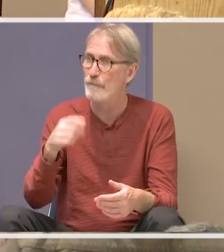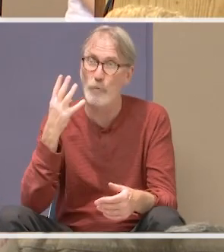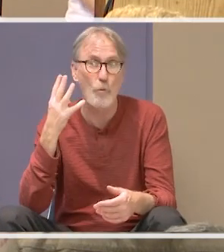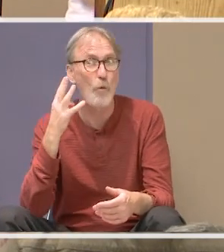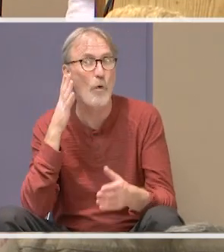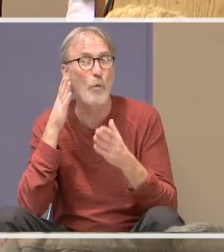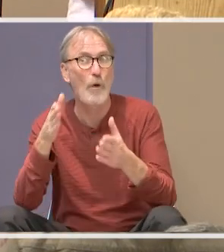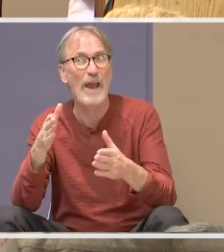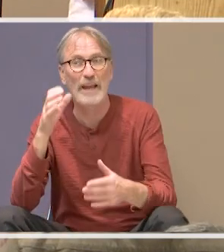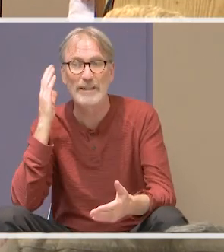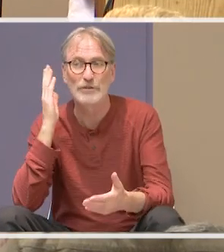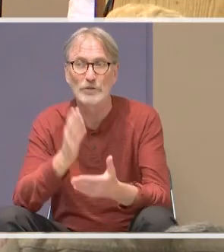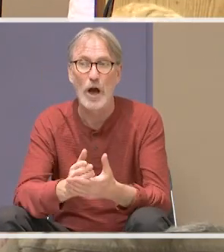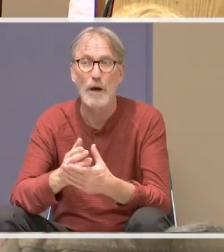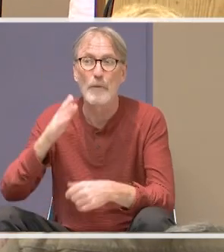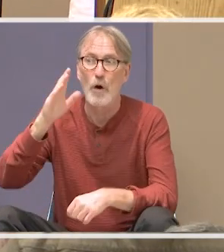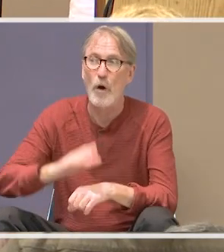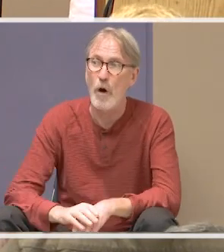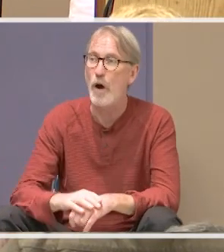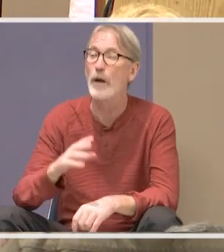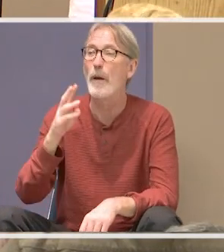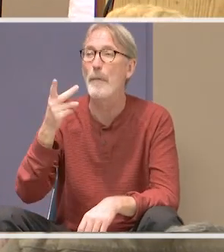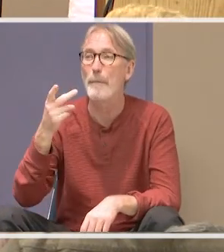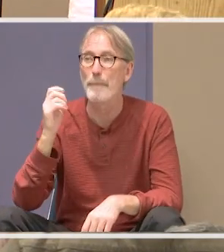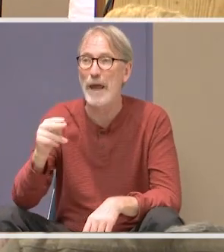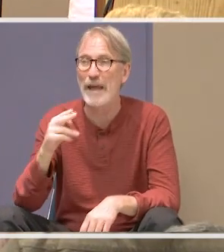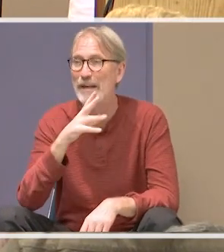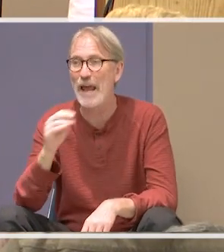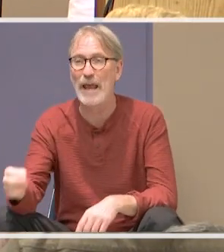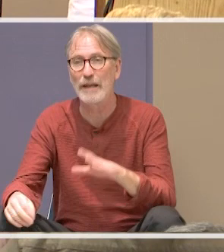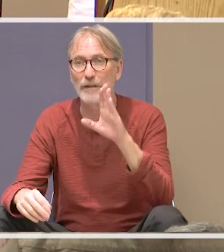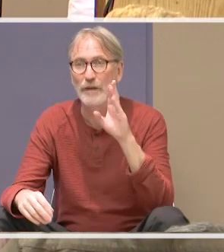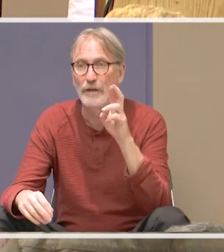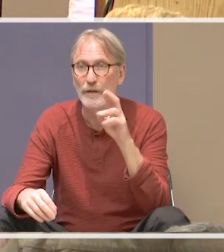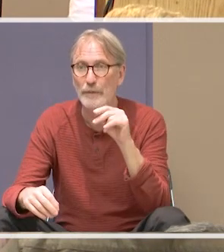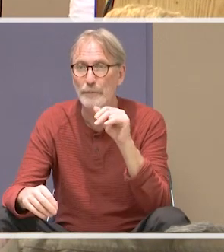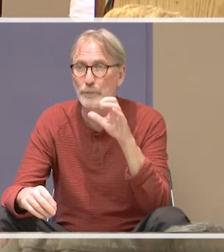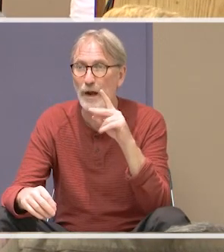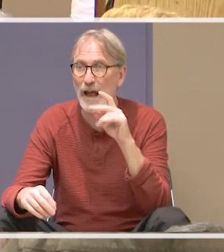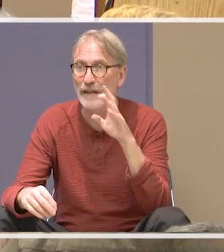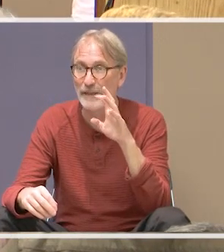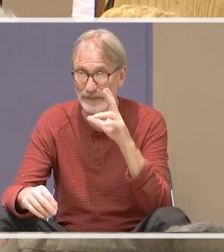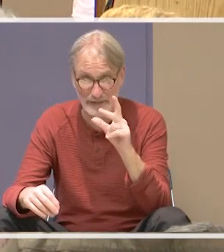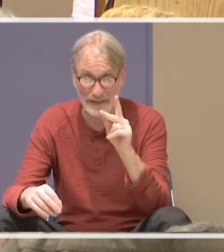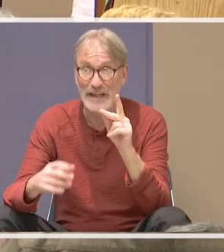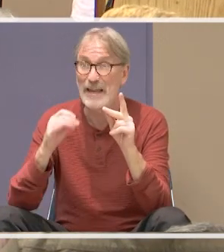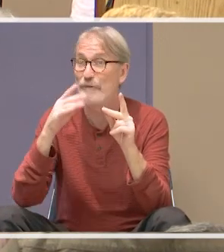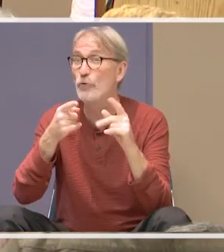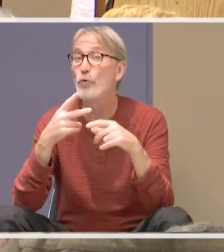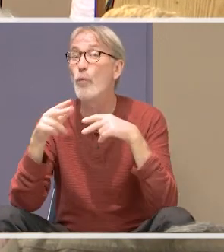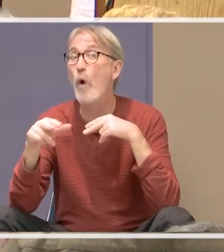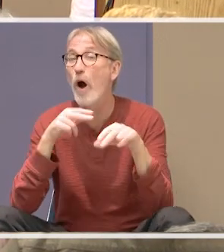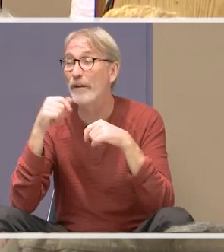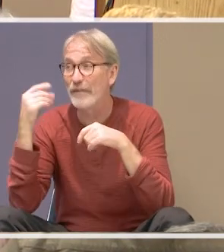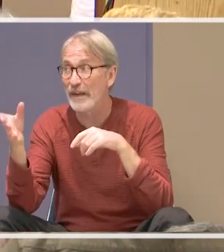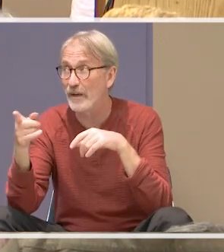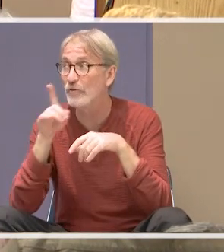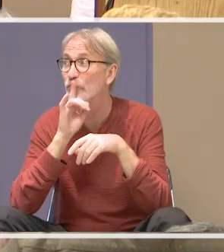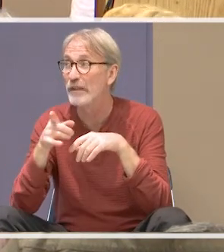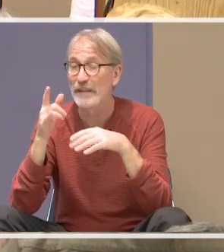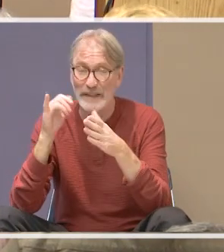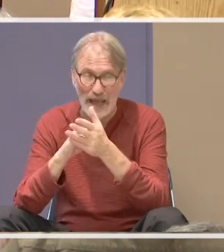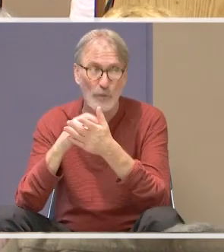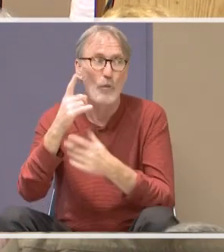stop at Penn Avenue and Braddock Avenue. Anybody that walks in that corner, that one is